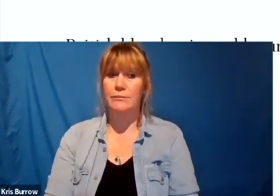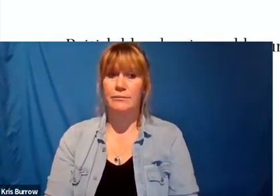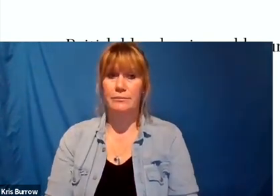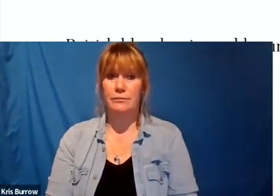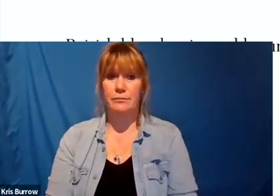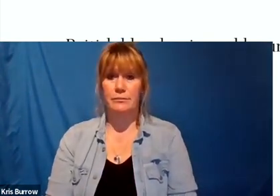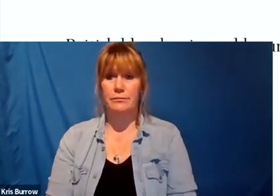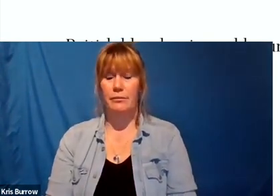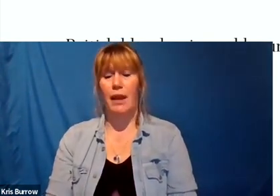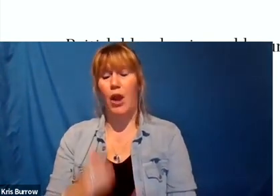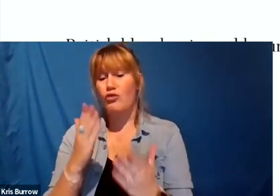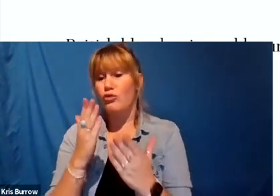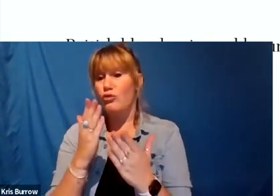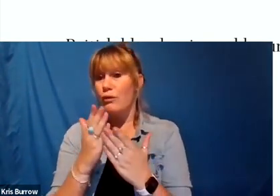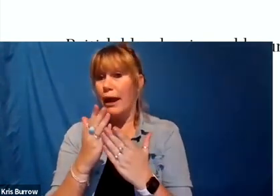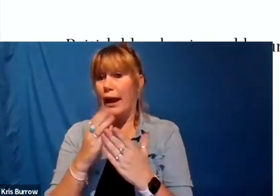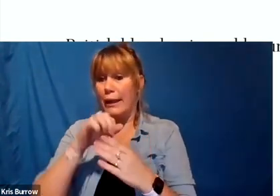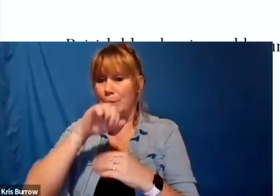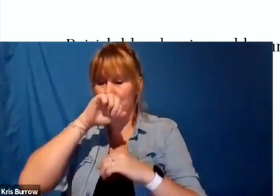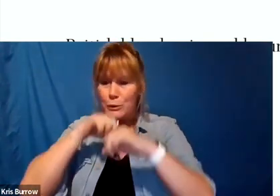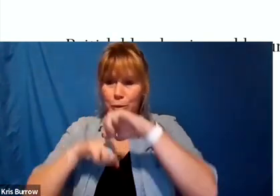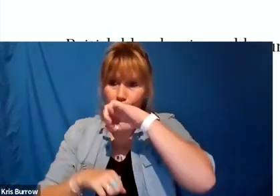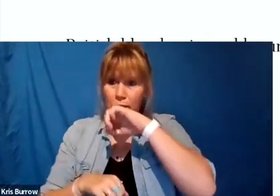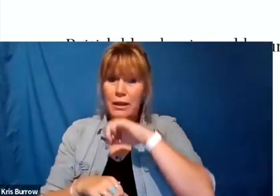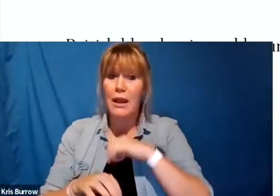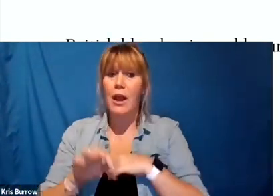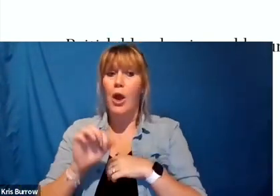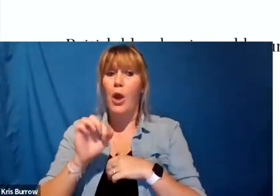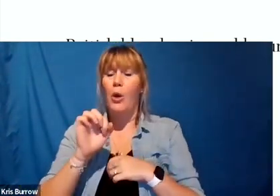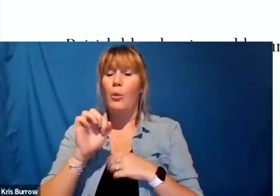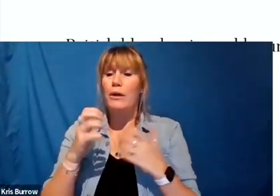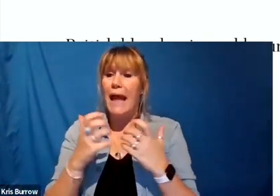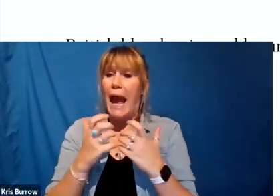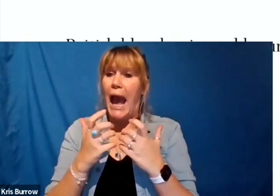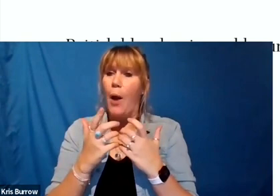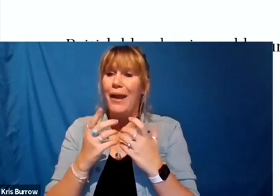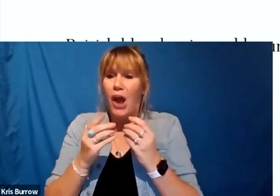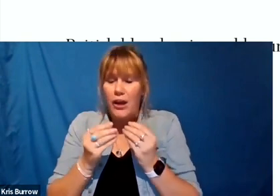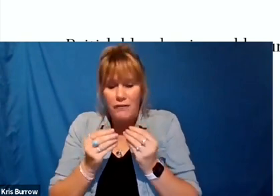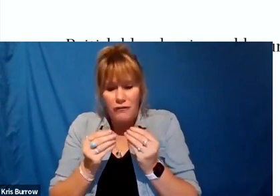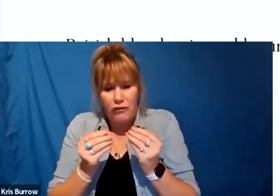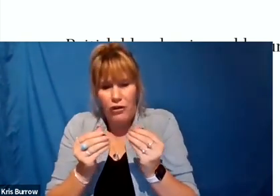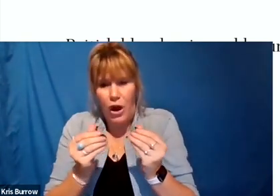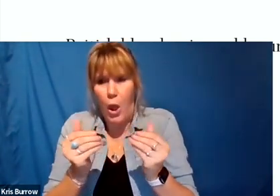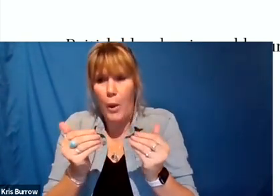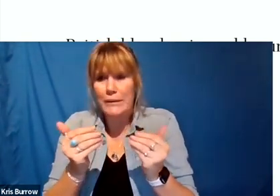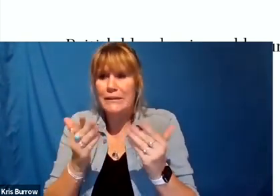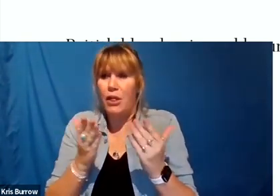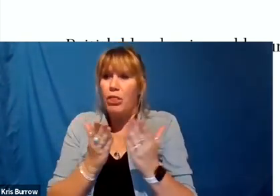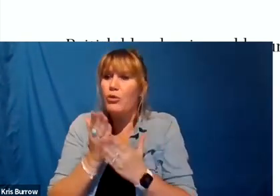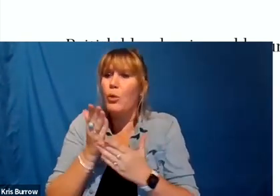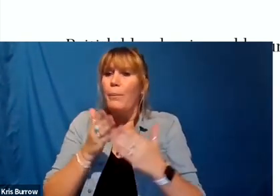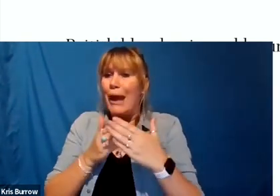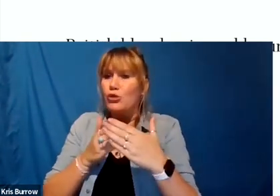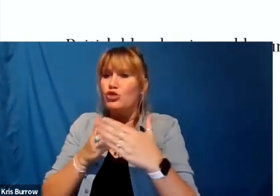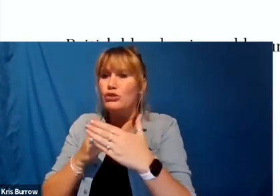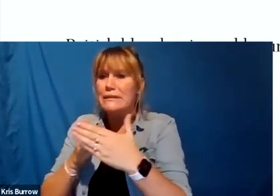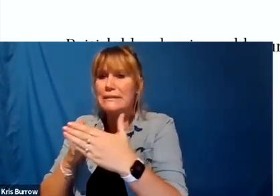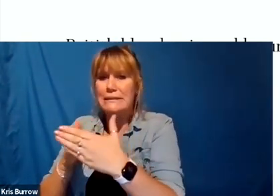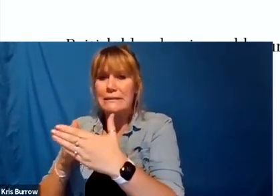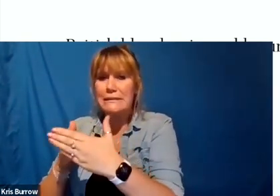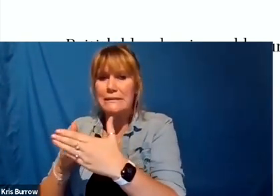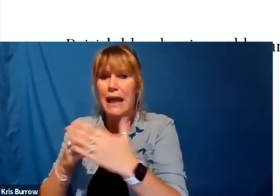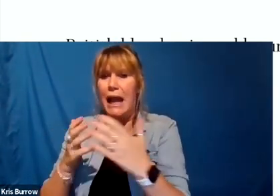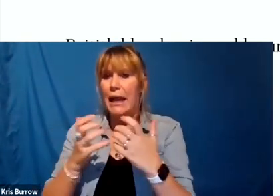that I really appealed to me were its ability to flow between boundaries, and the idea of flowing and